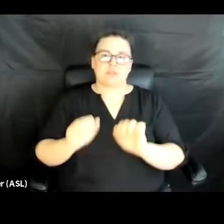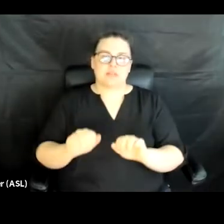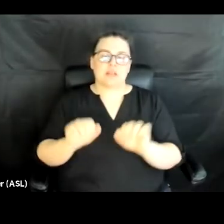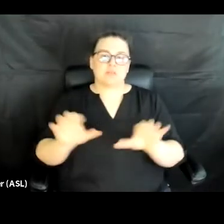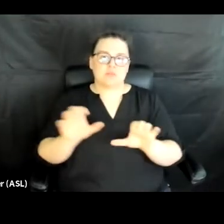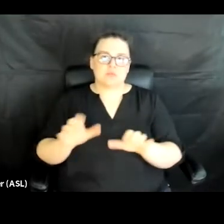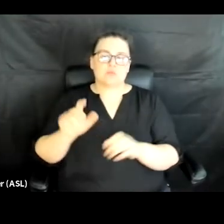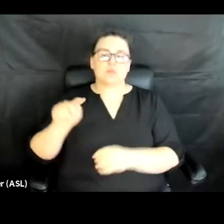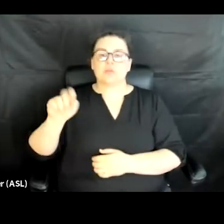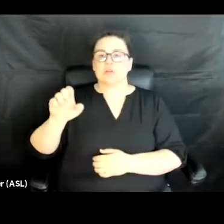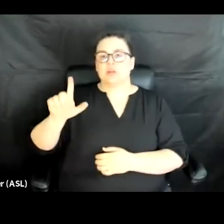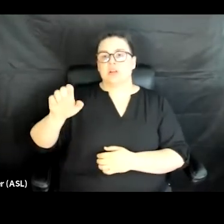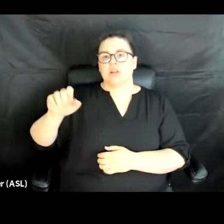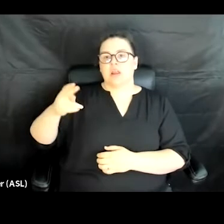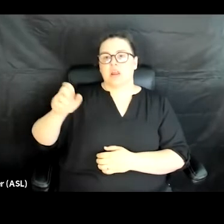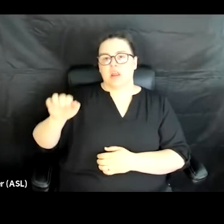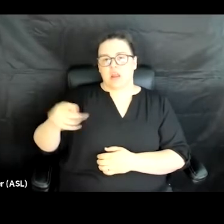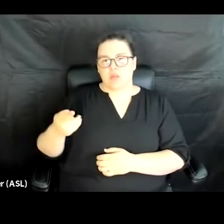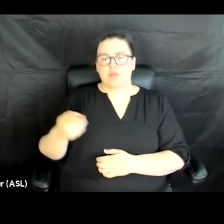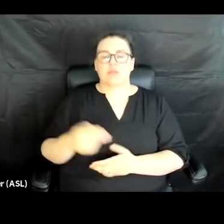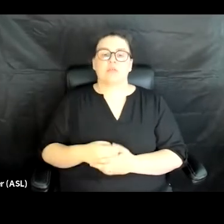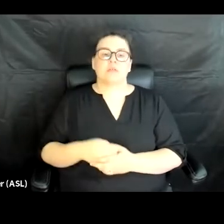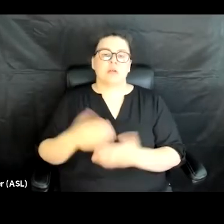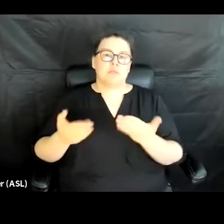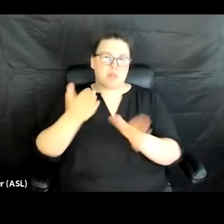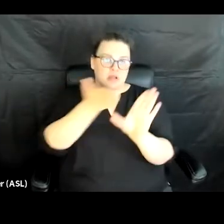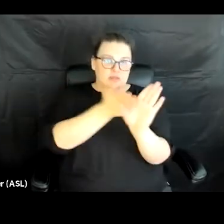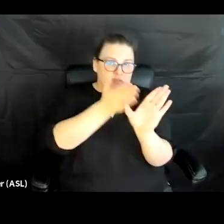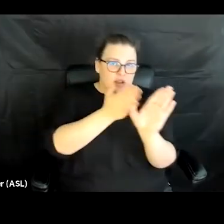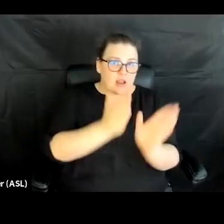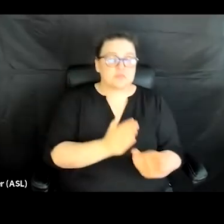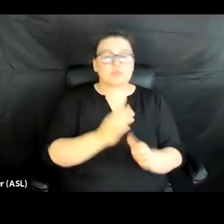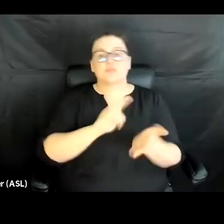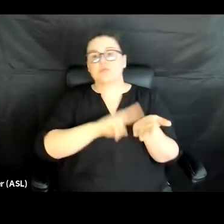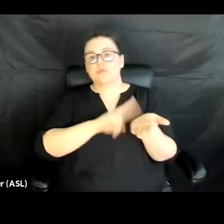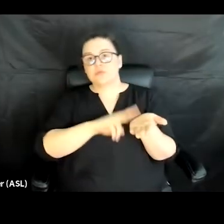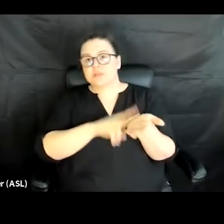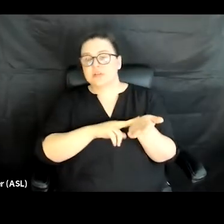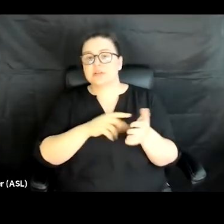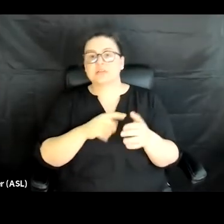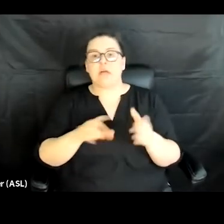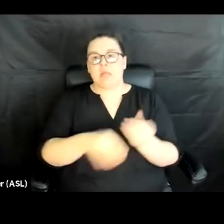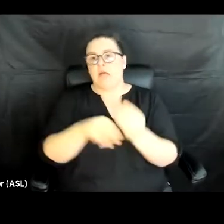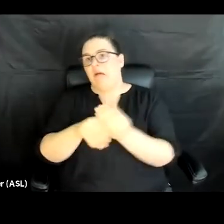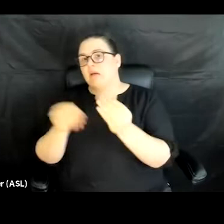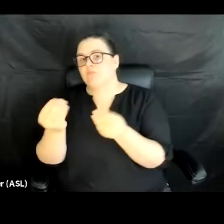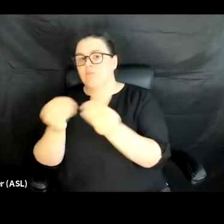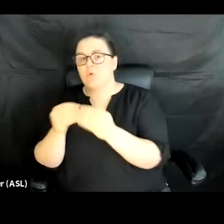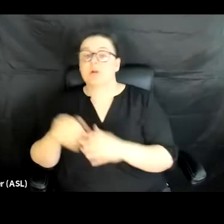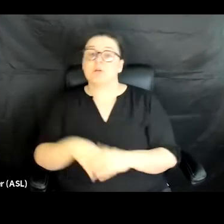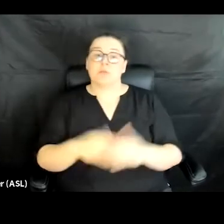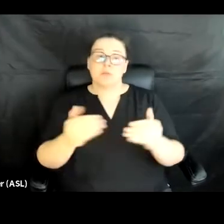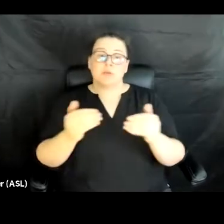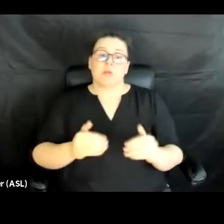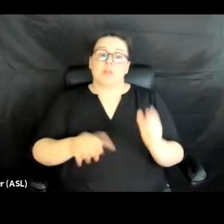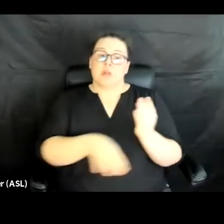mental health providers or additional types such as psychiatric mental health nurses. And then finally, providing technical assistance to